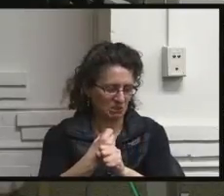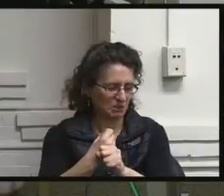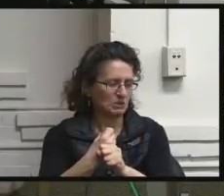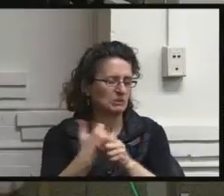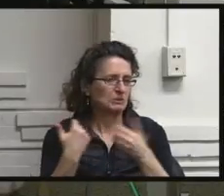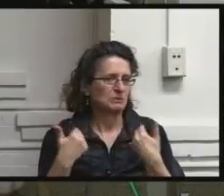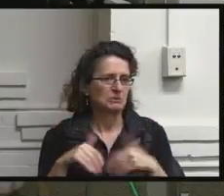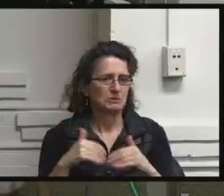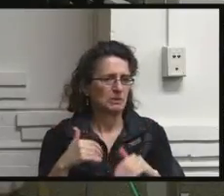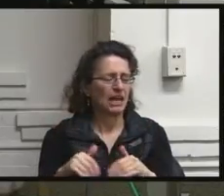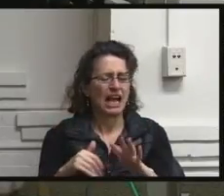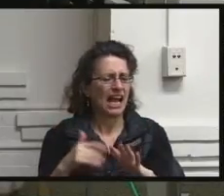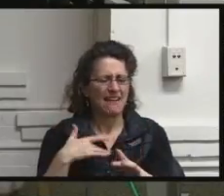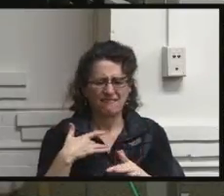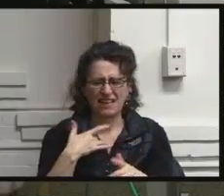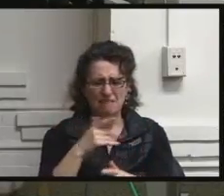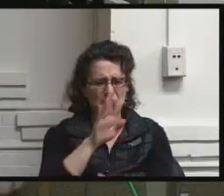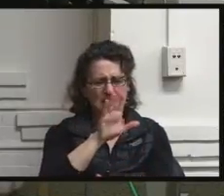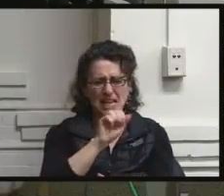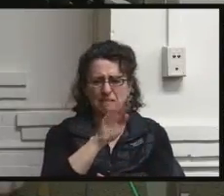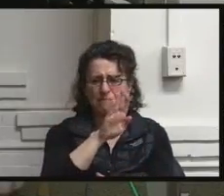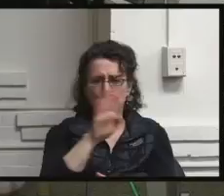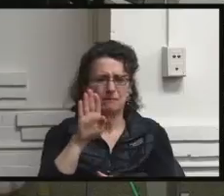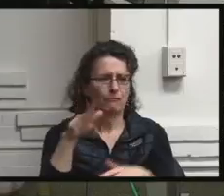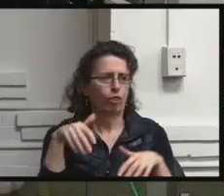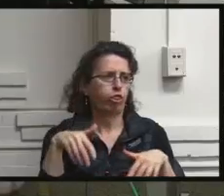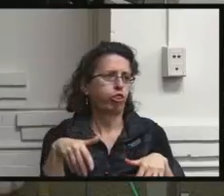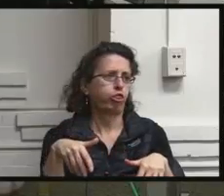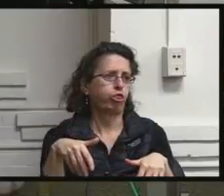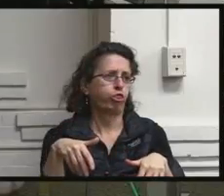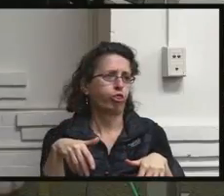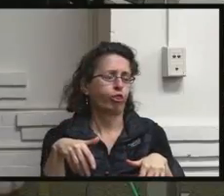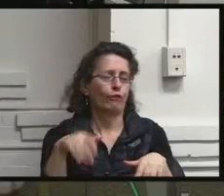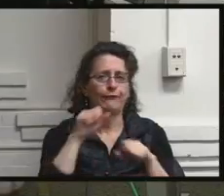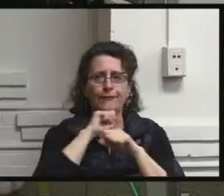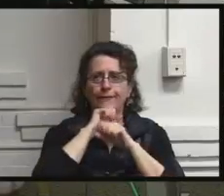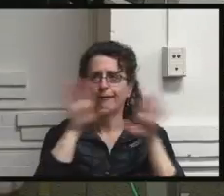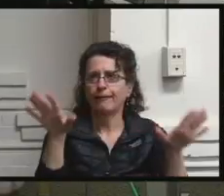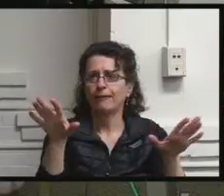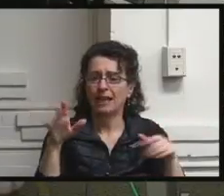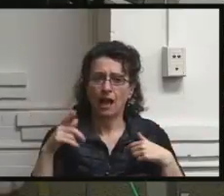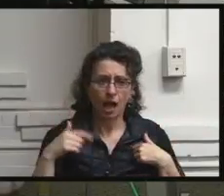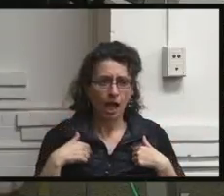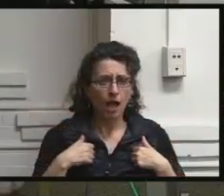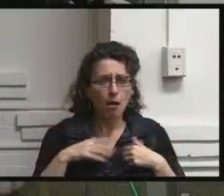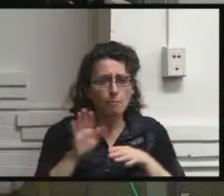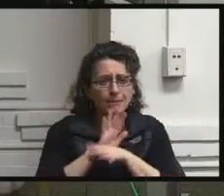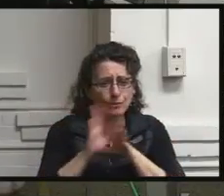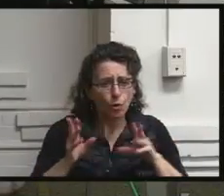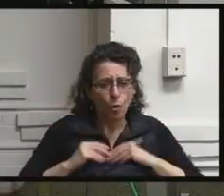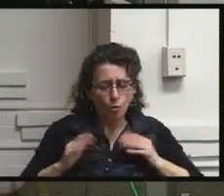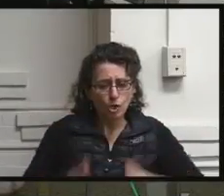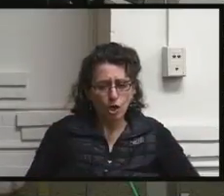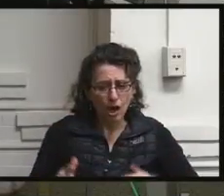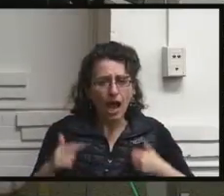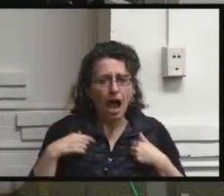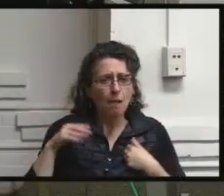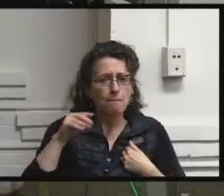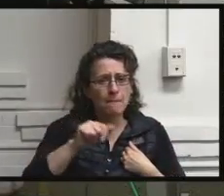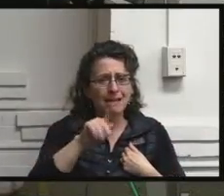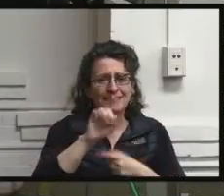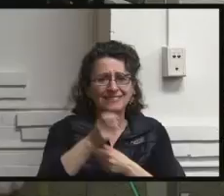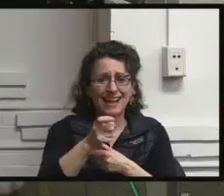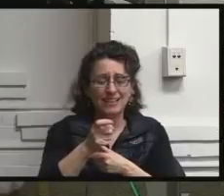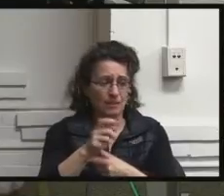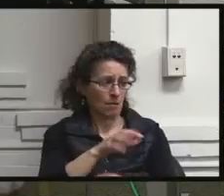I felt personally that they didn't do anything. I felt that as a taxpayer in the district that I wasn't getting anything for my